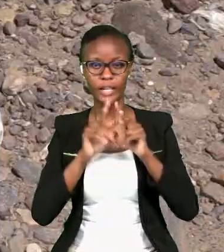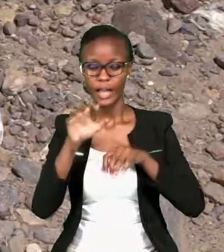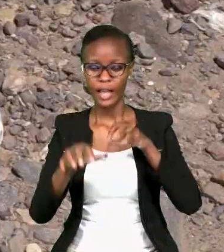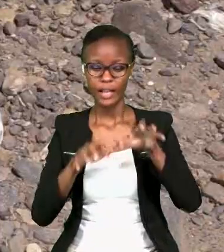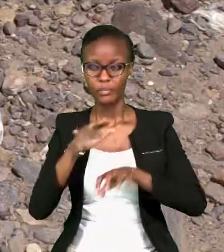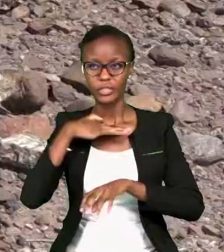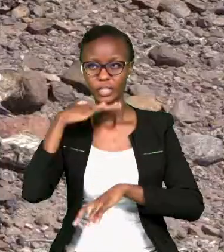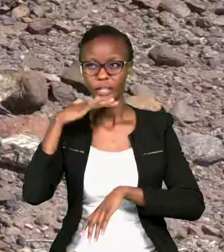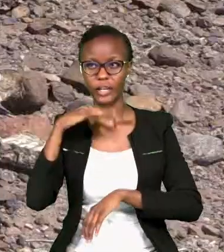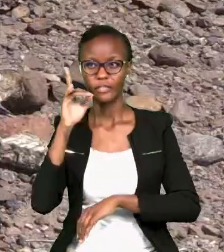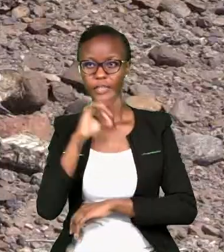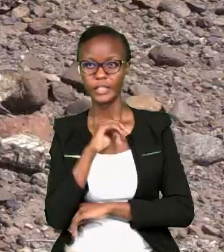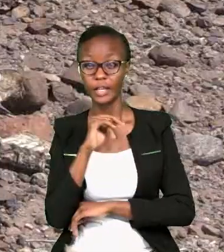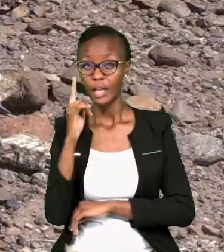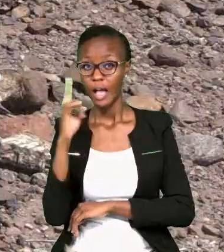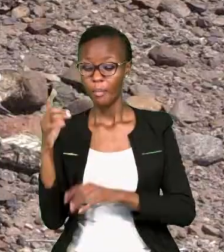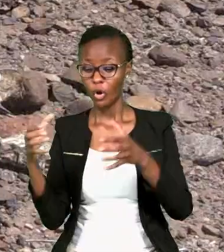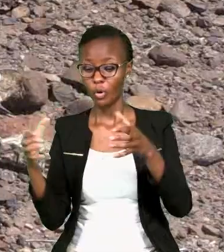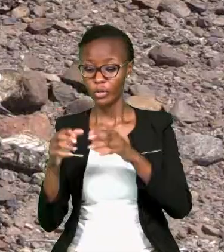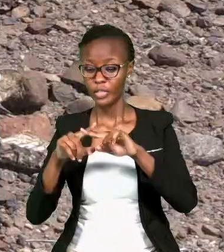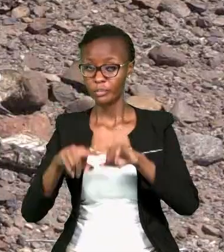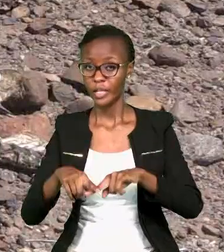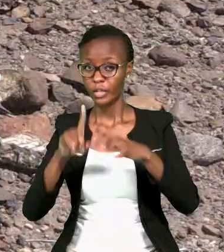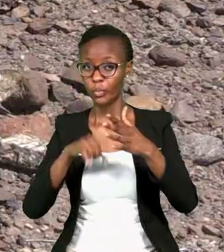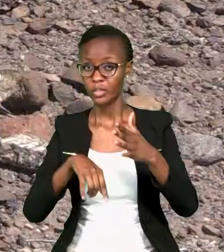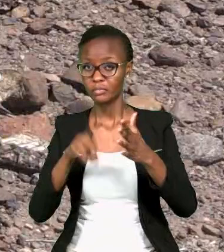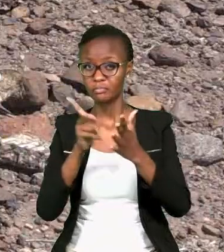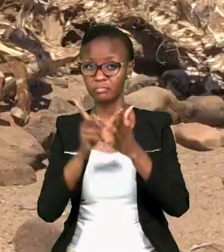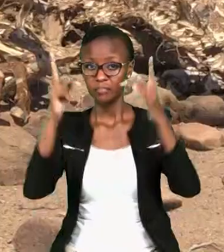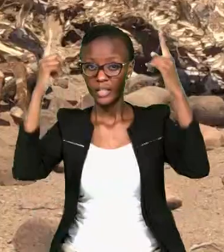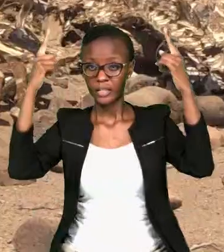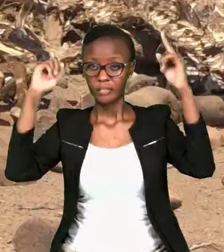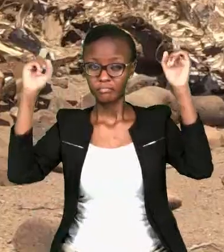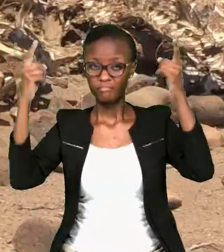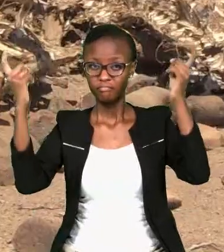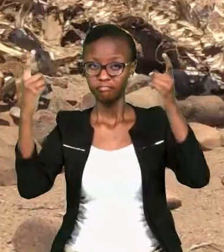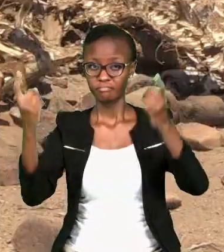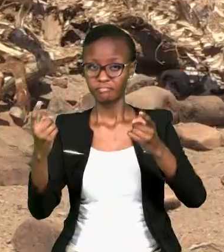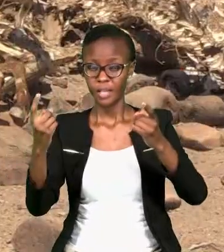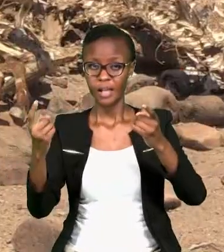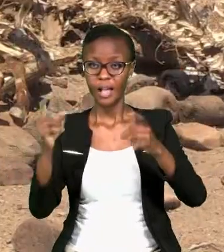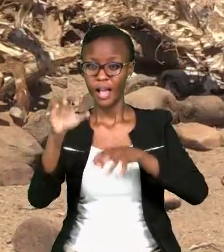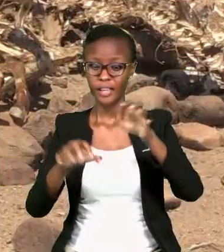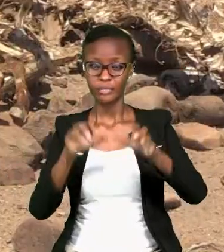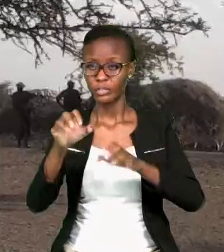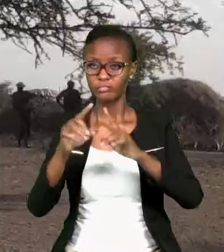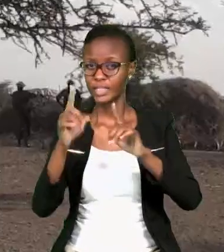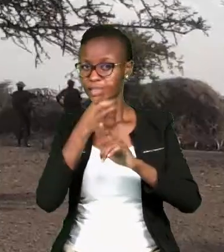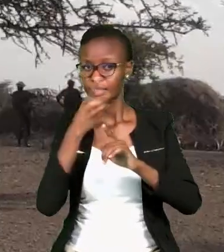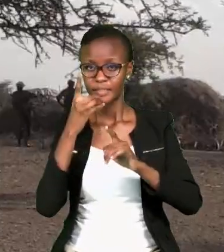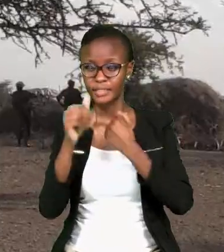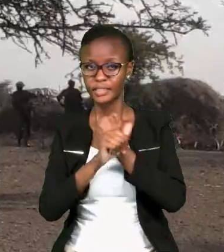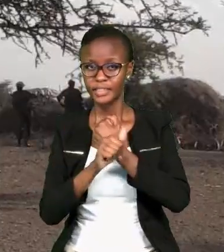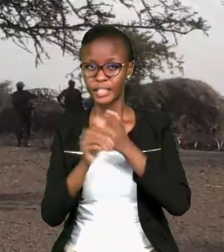died. For a community that mostly depends on livestock keeping as a way of living, drought means double tragedy. One, to